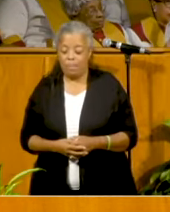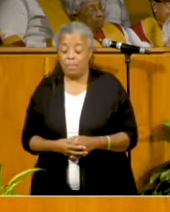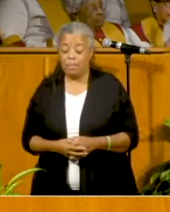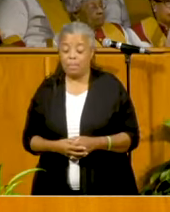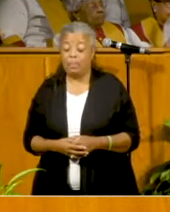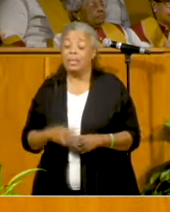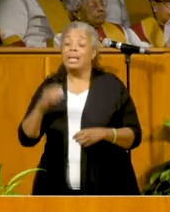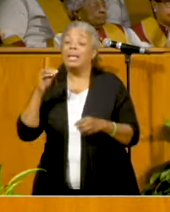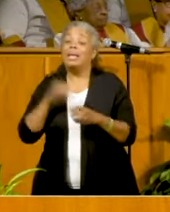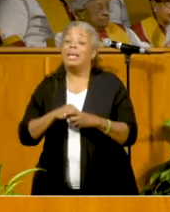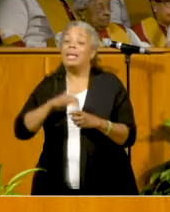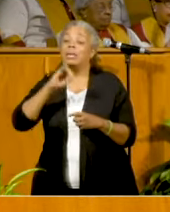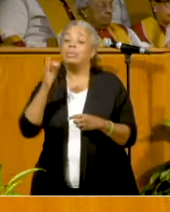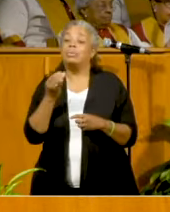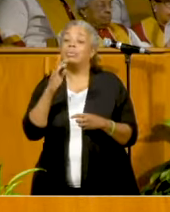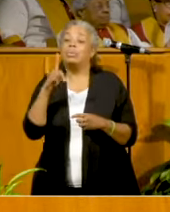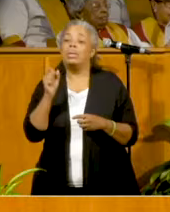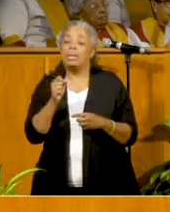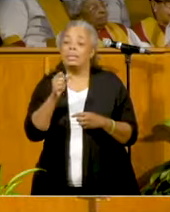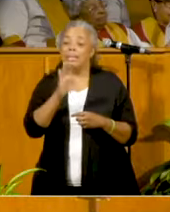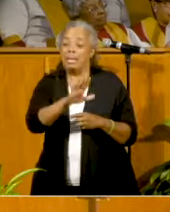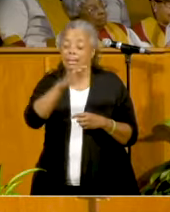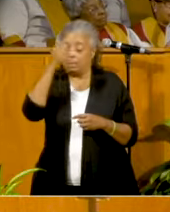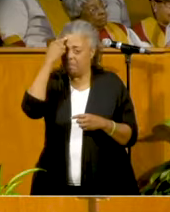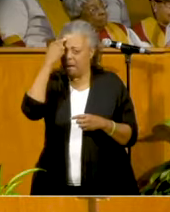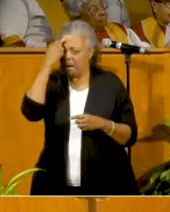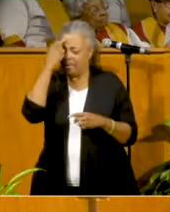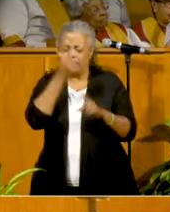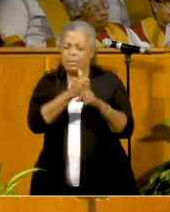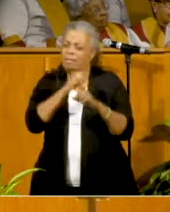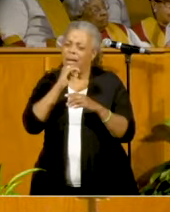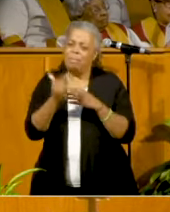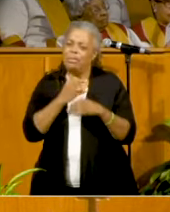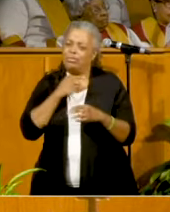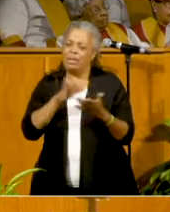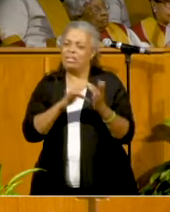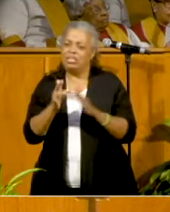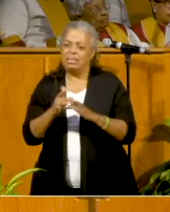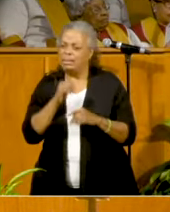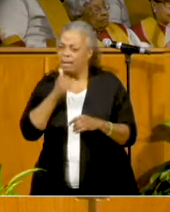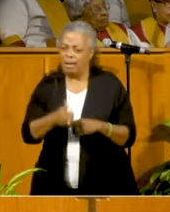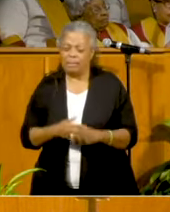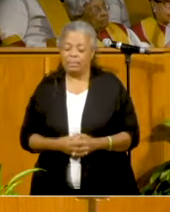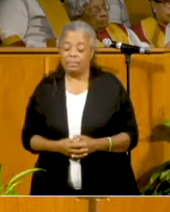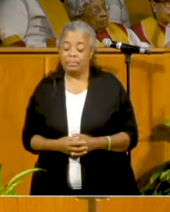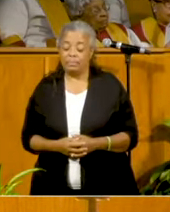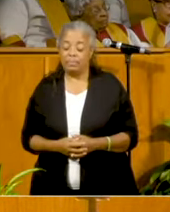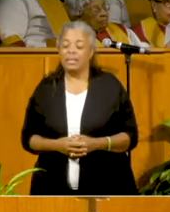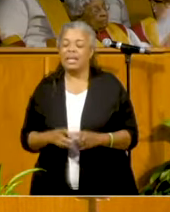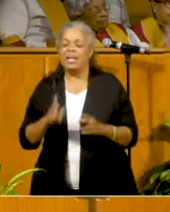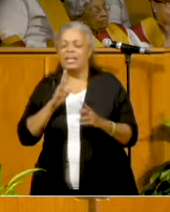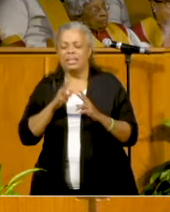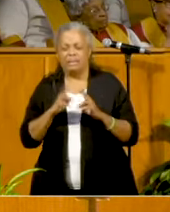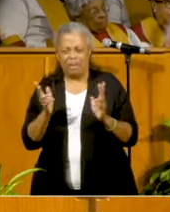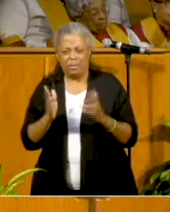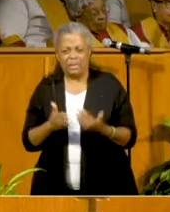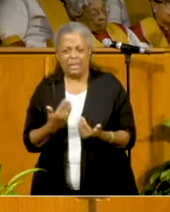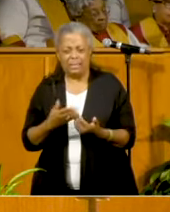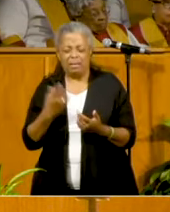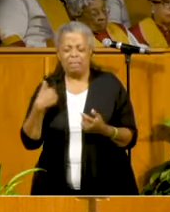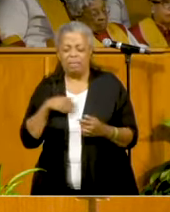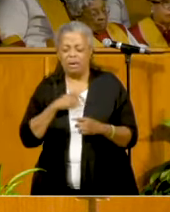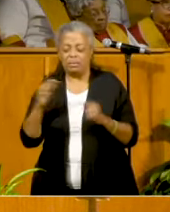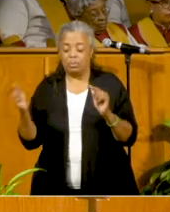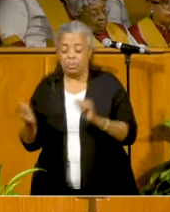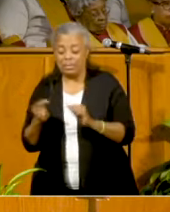In his mind, he has not betrayed Jesus. And it's very easy for you to sin